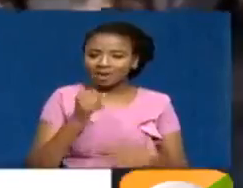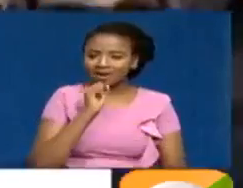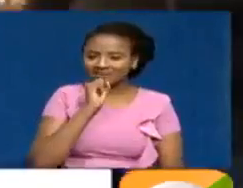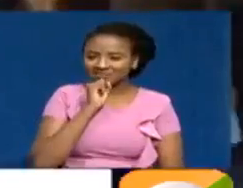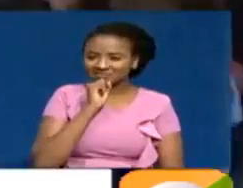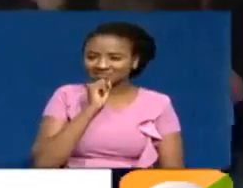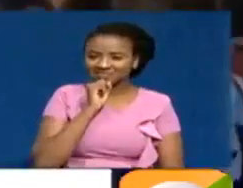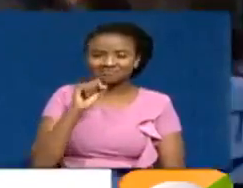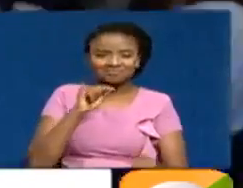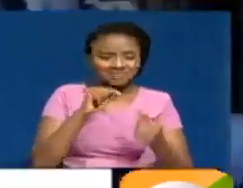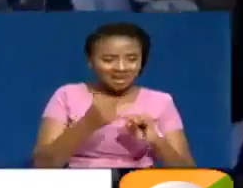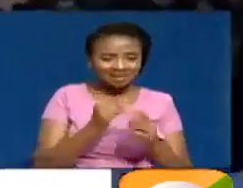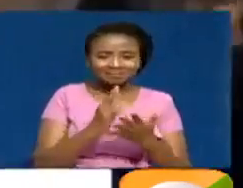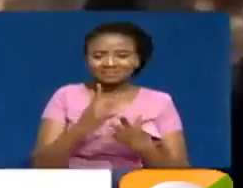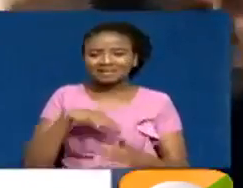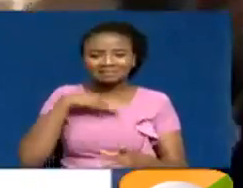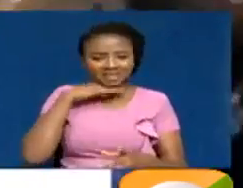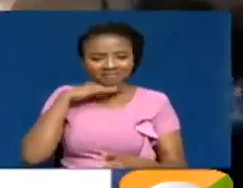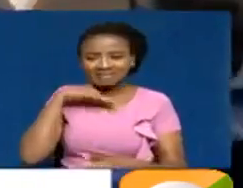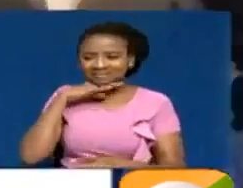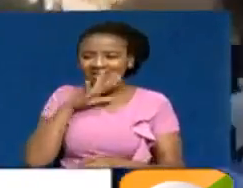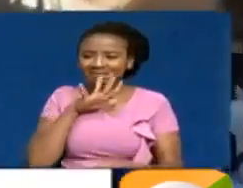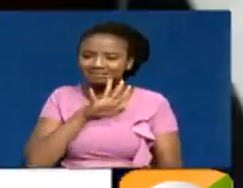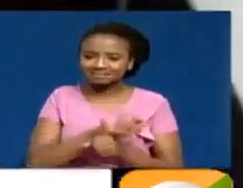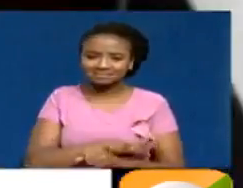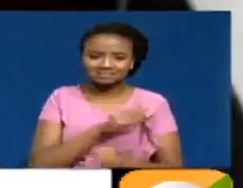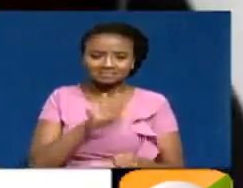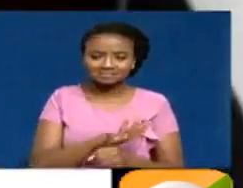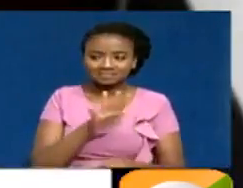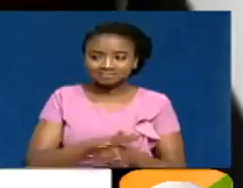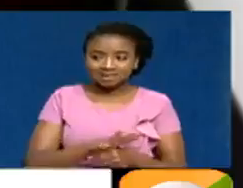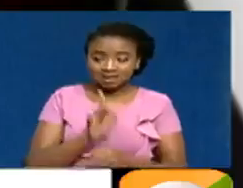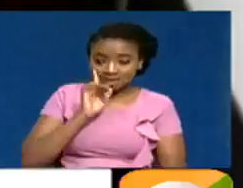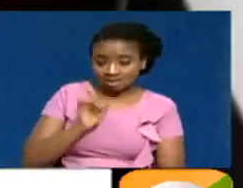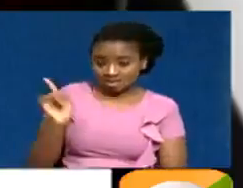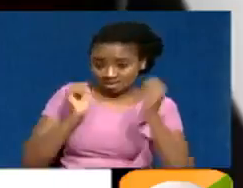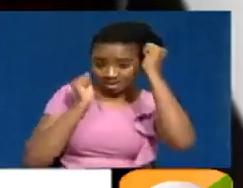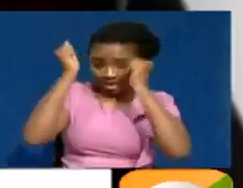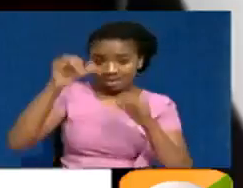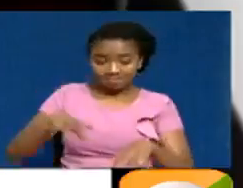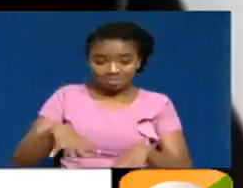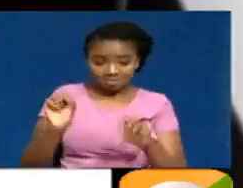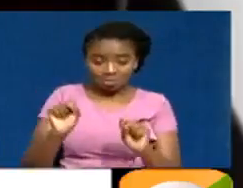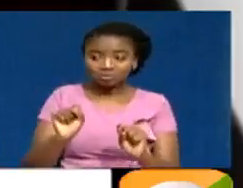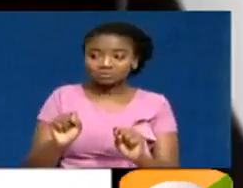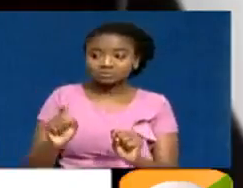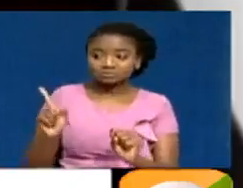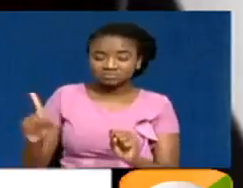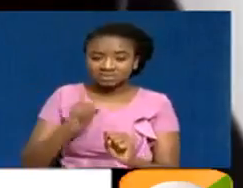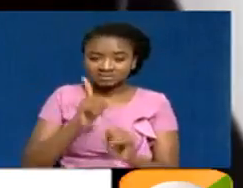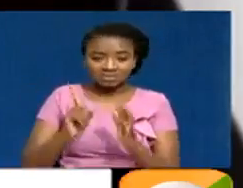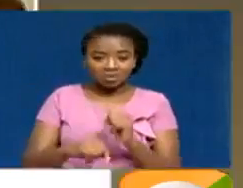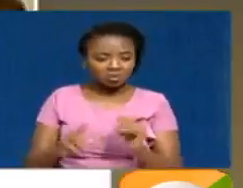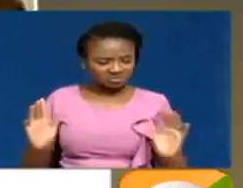people sustaining injuries and tens of people losing their lives. Military General Abdel Fattah al-Burhan dissolved the